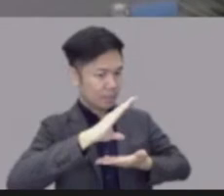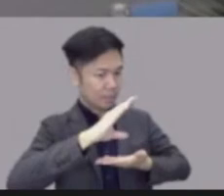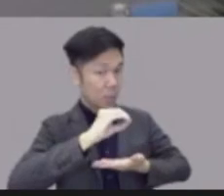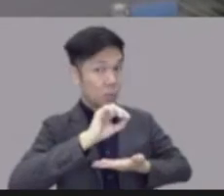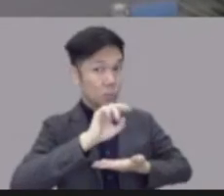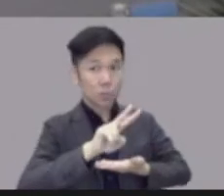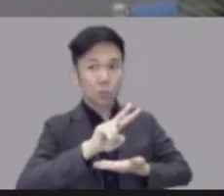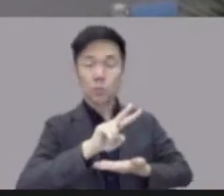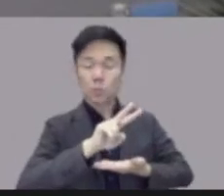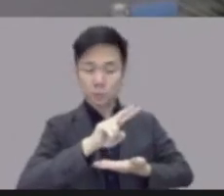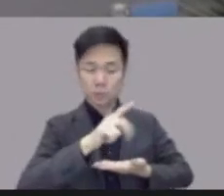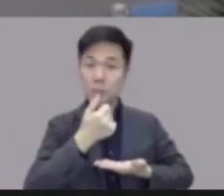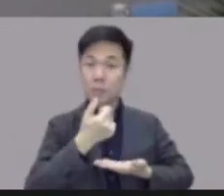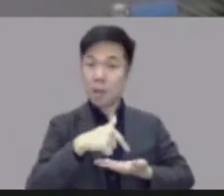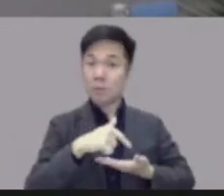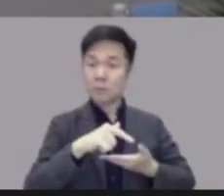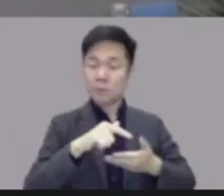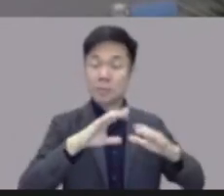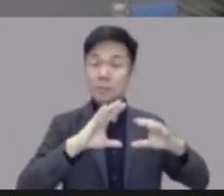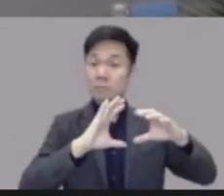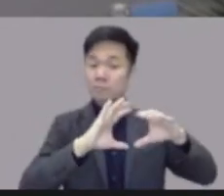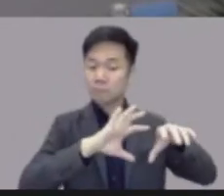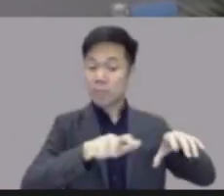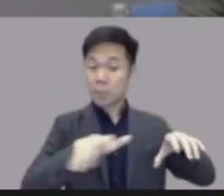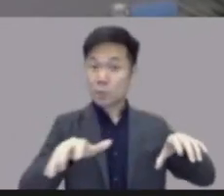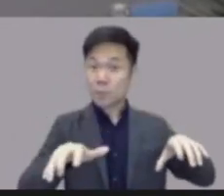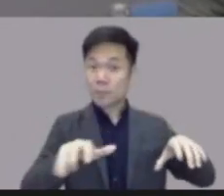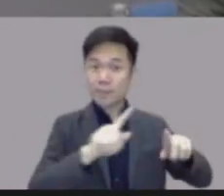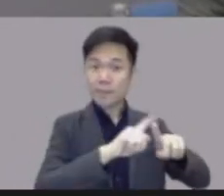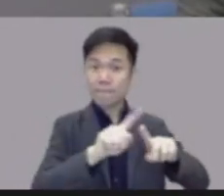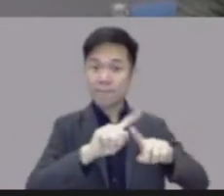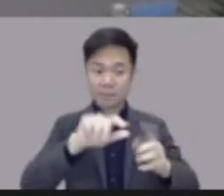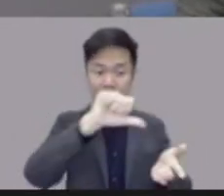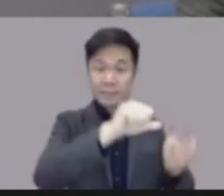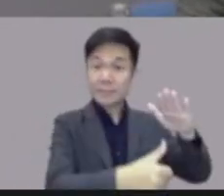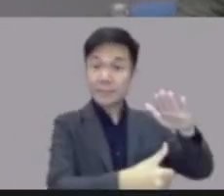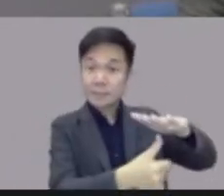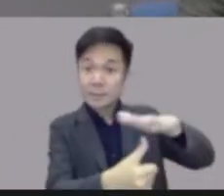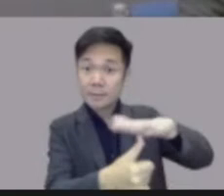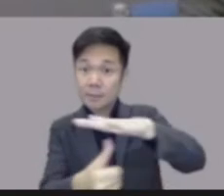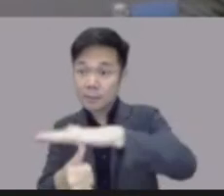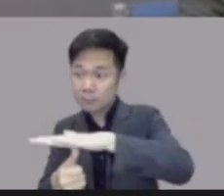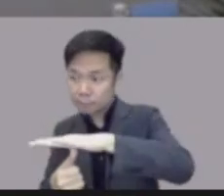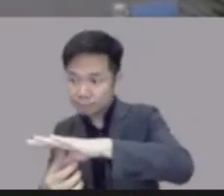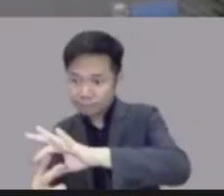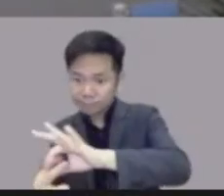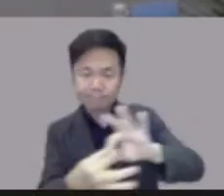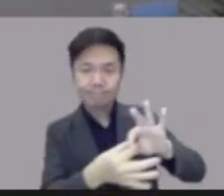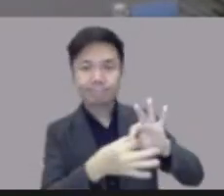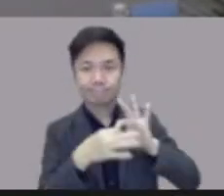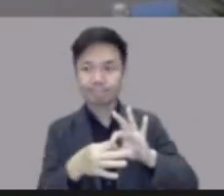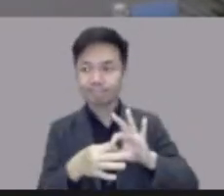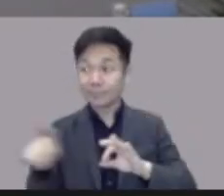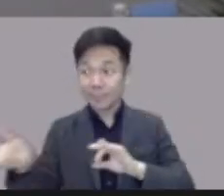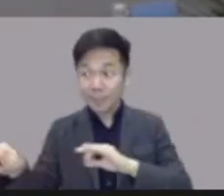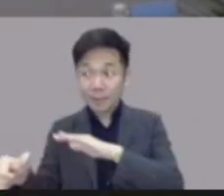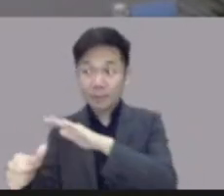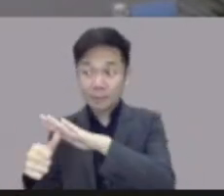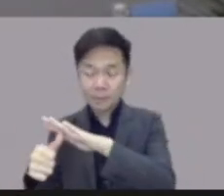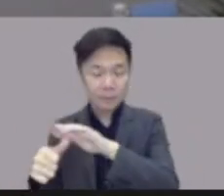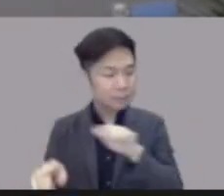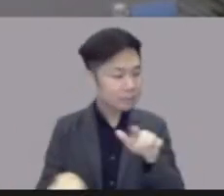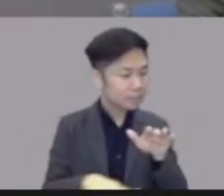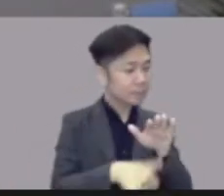region joined the Journey of the past seasonal carbon Society to City colonization is a laboratory being forced to